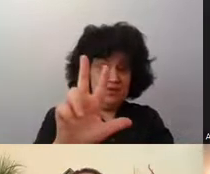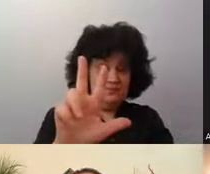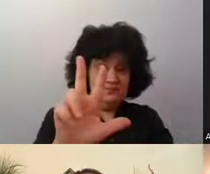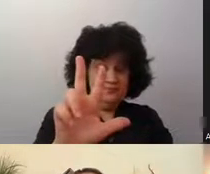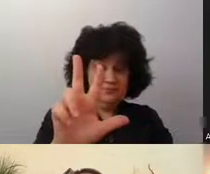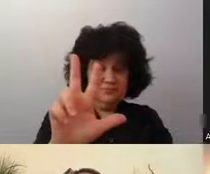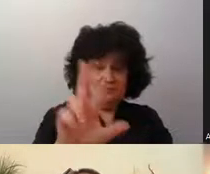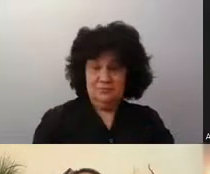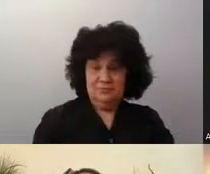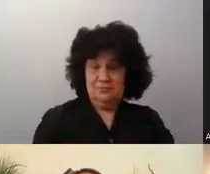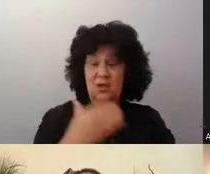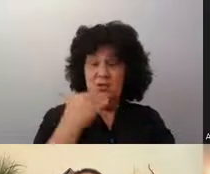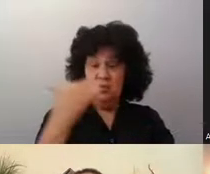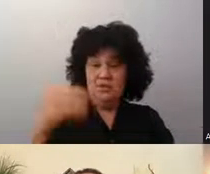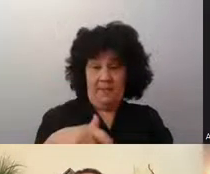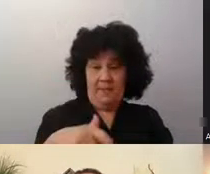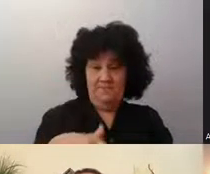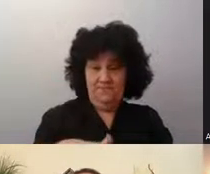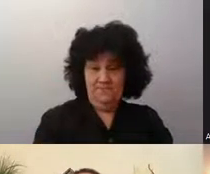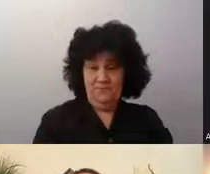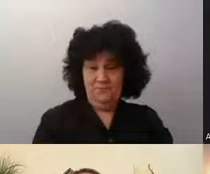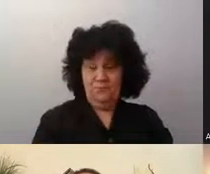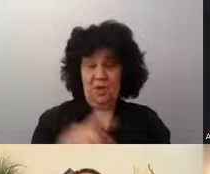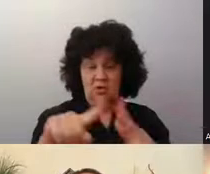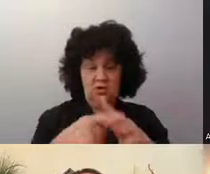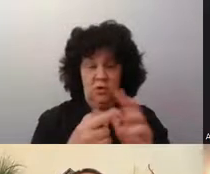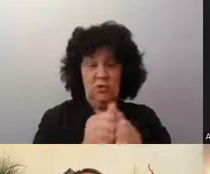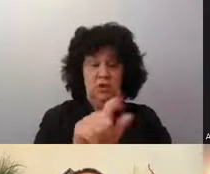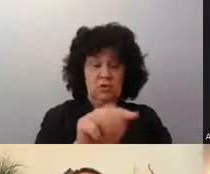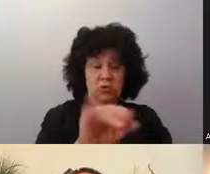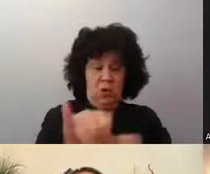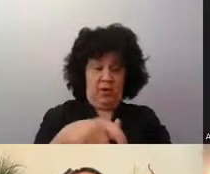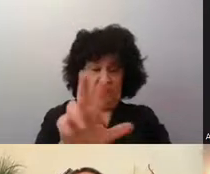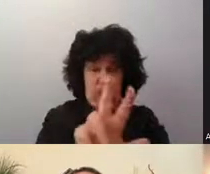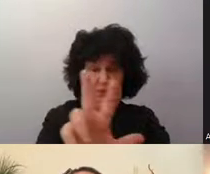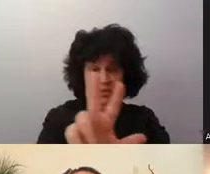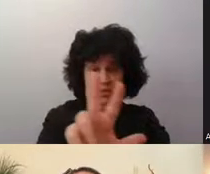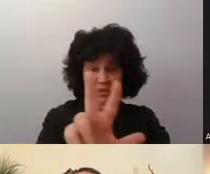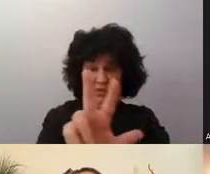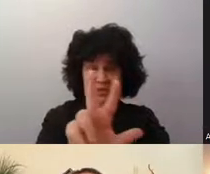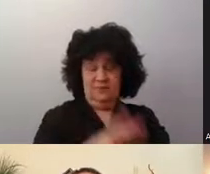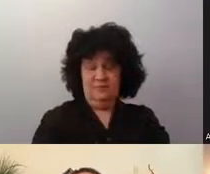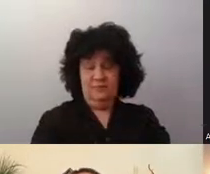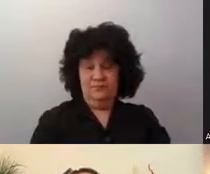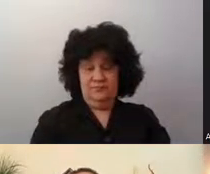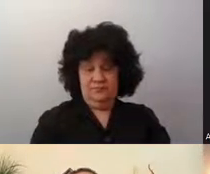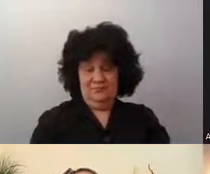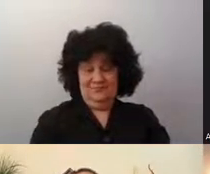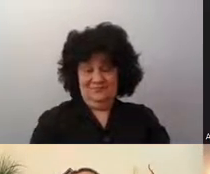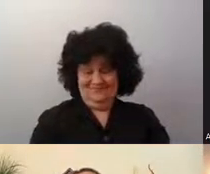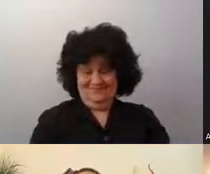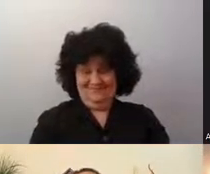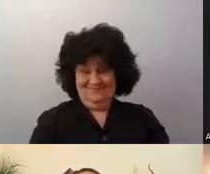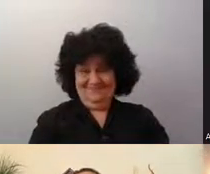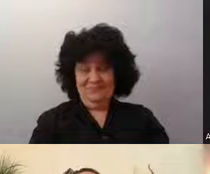that's a good time, Boris. Mm-hmm. And we'll start back up with Troy at 3 o'clock. So we'll sign off now. You can stay on, we'll sign off. We'll be back on at 3 o'clock. Yeah,